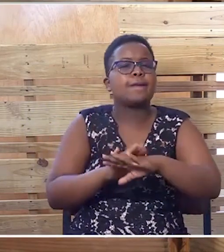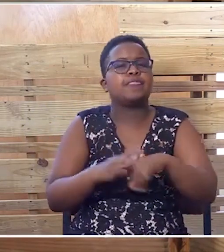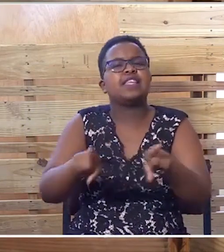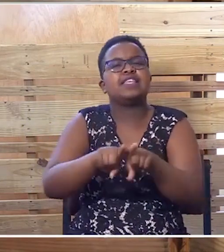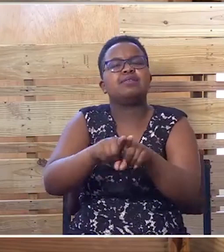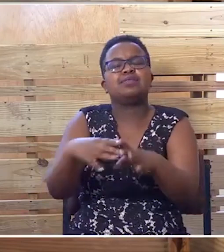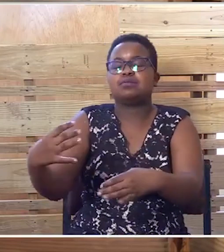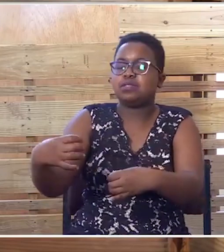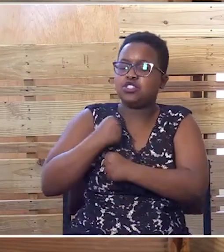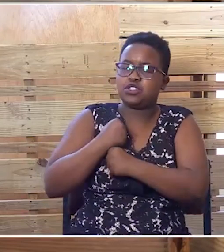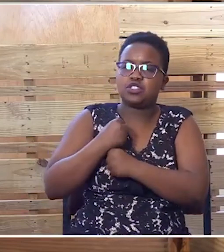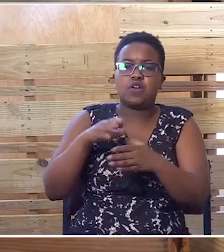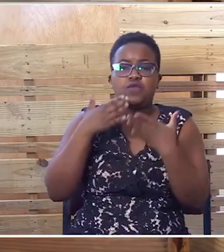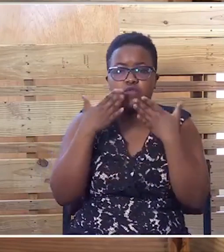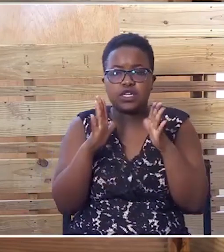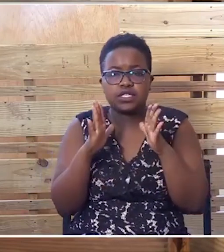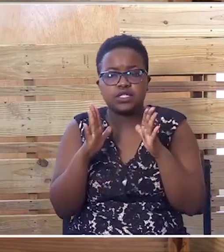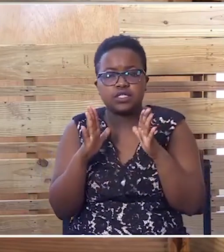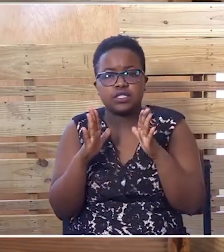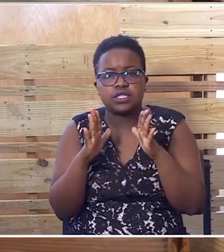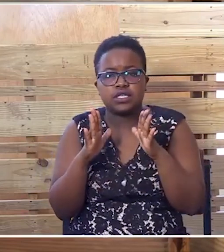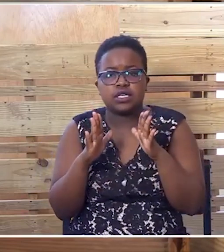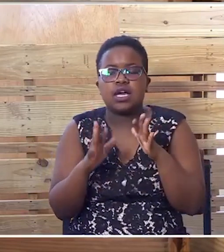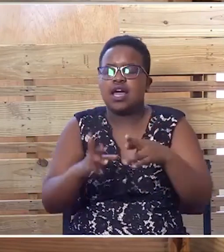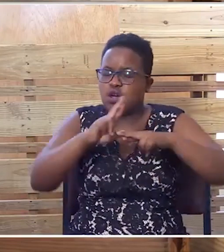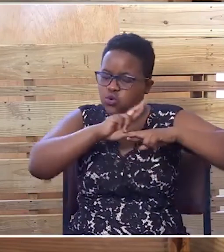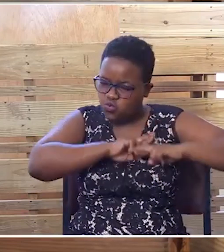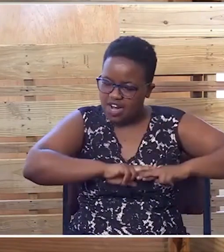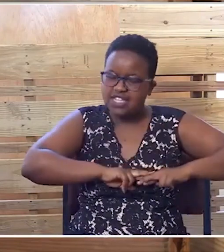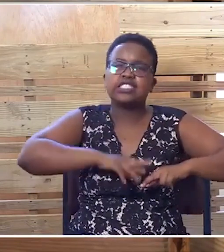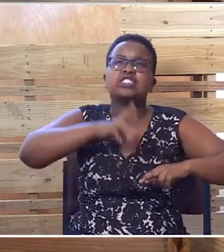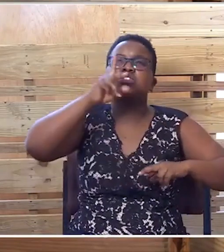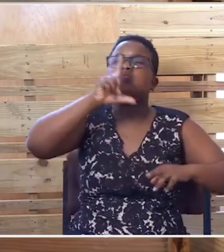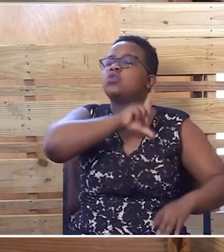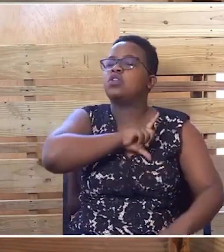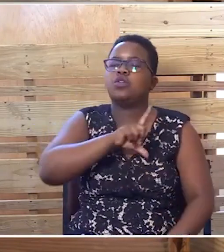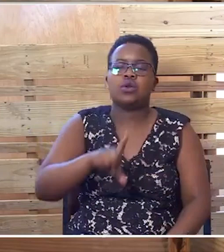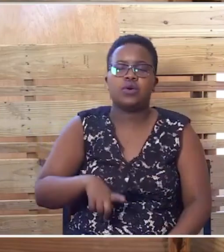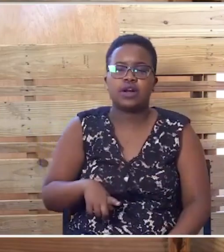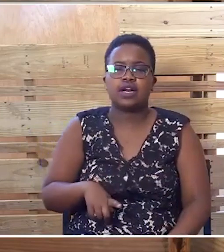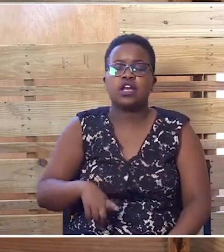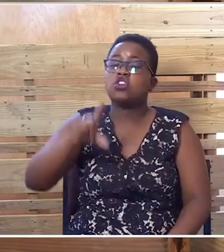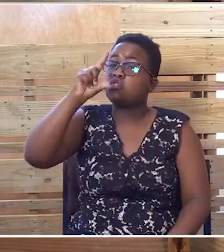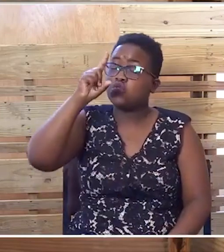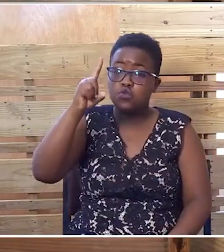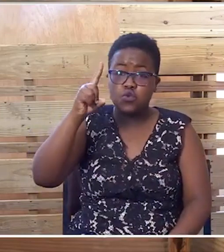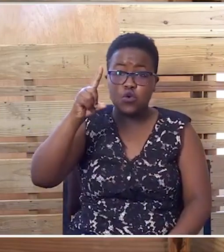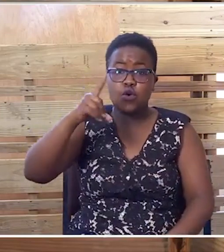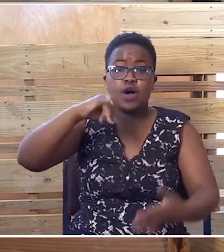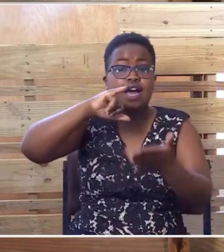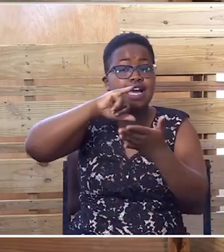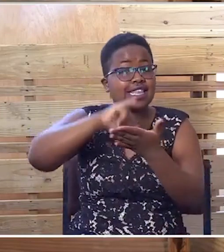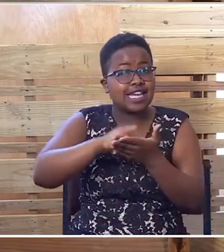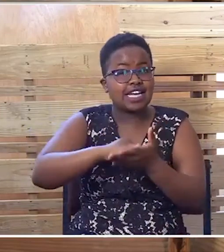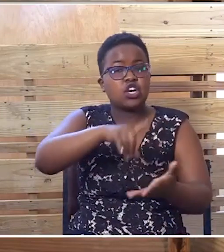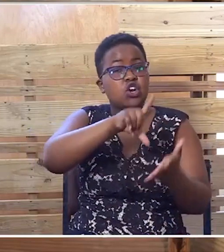trustworthy. I repeat, righteous are you, O Lord. You and your laws